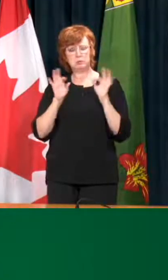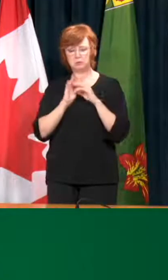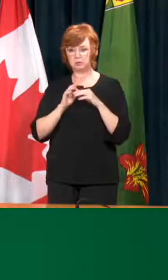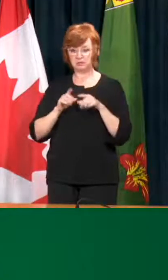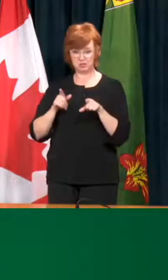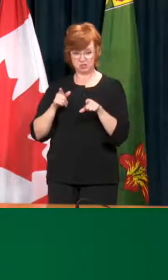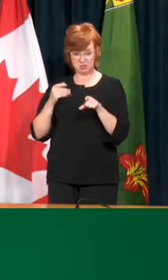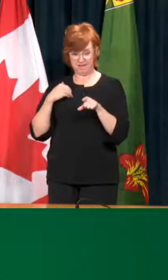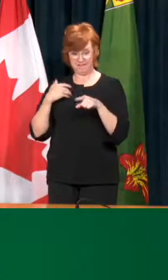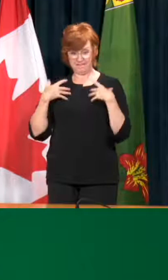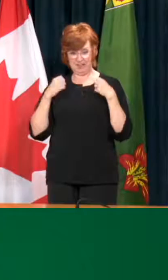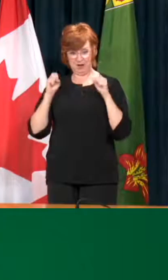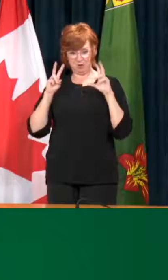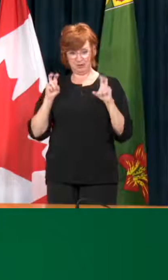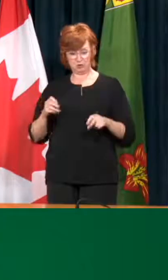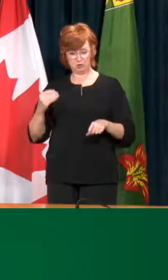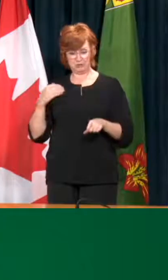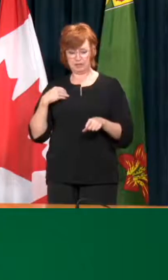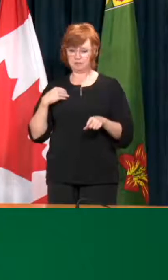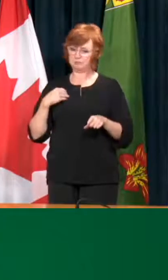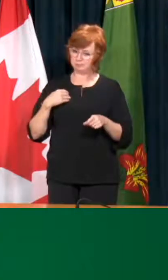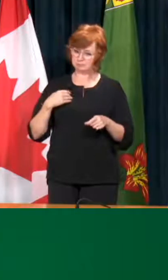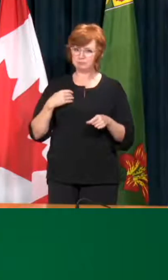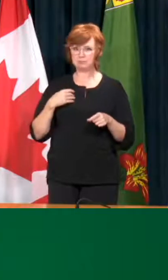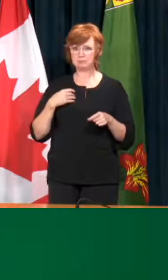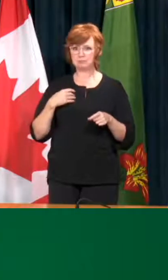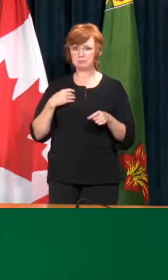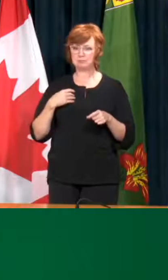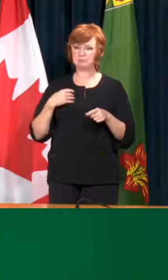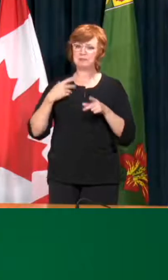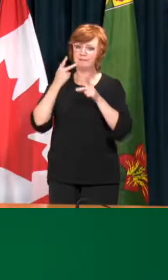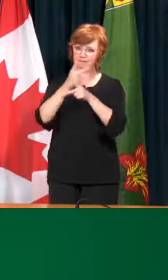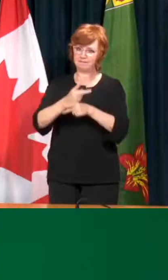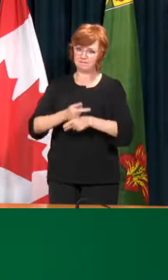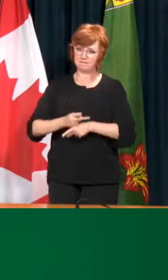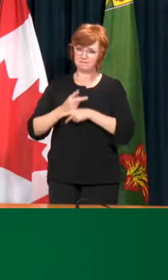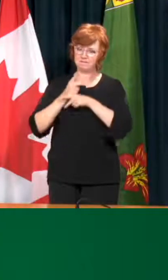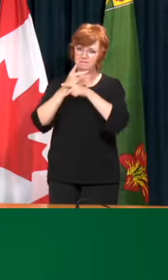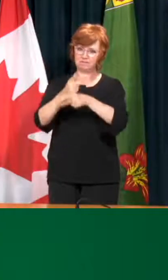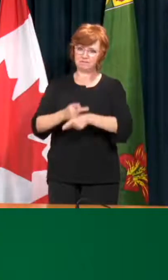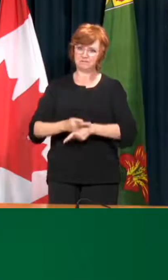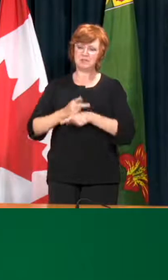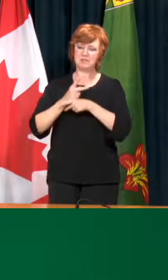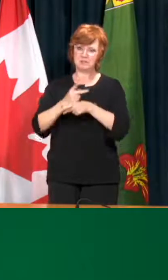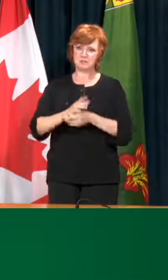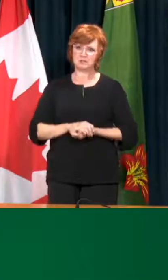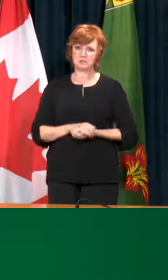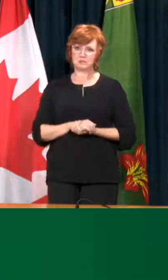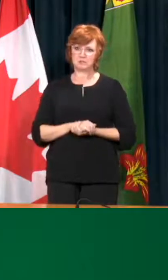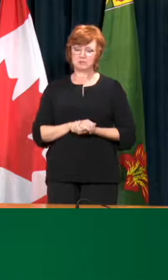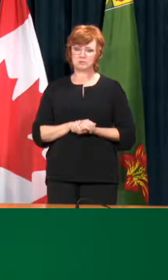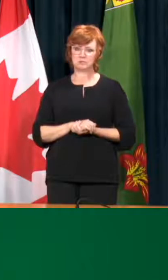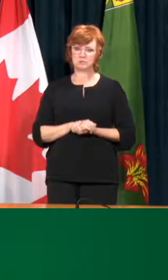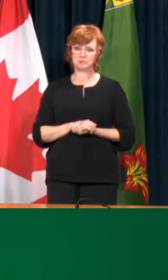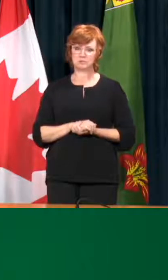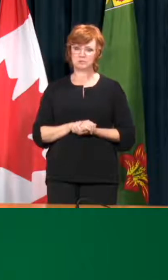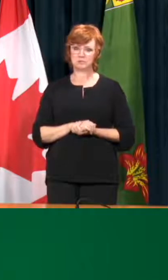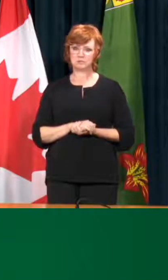risk factors or concerns, they just need to be that much more cautious whenever there's an area of